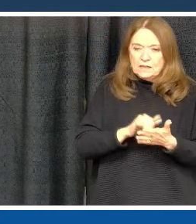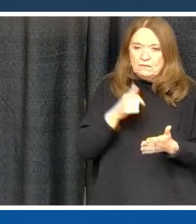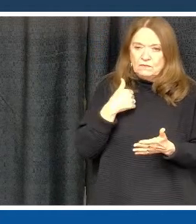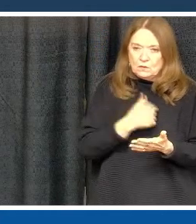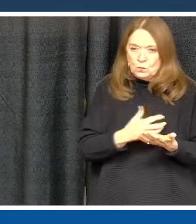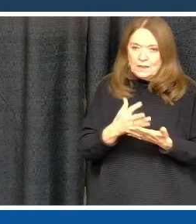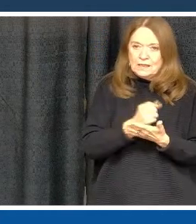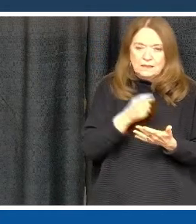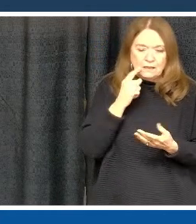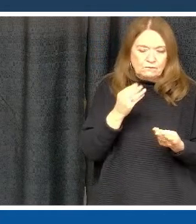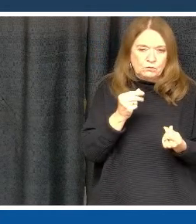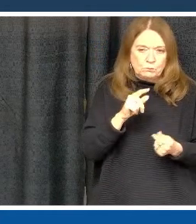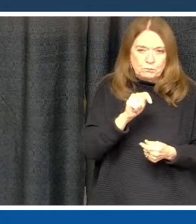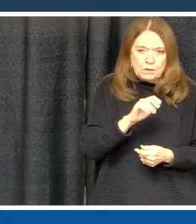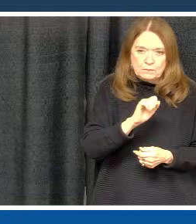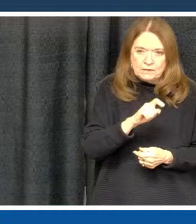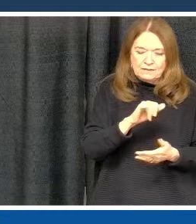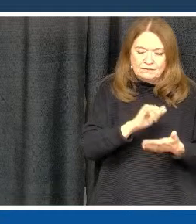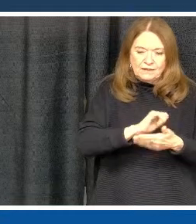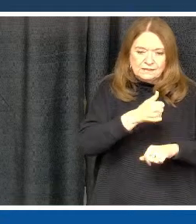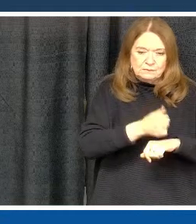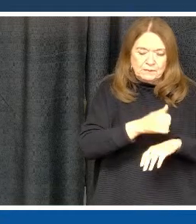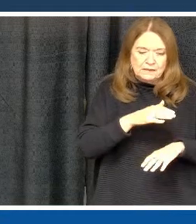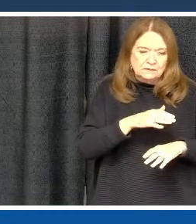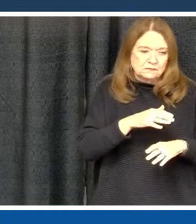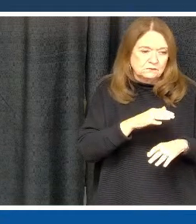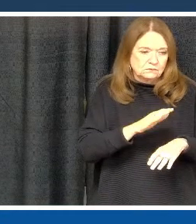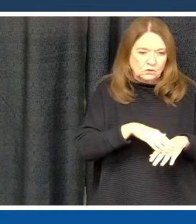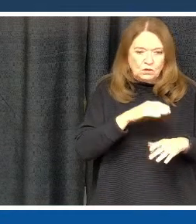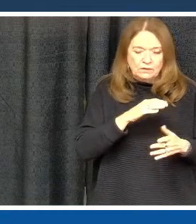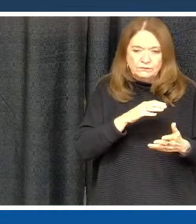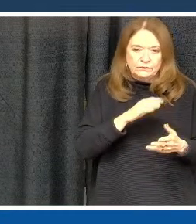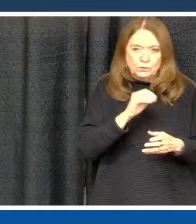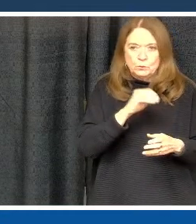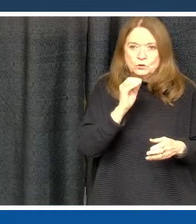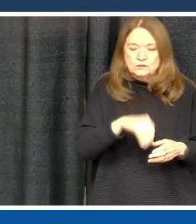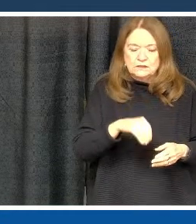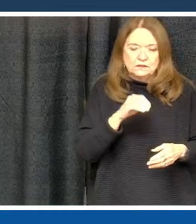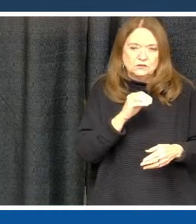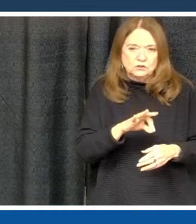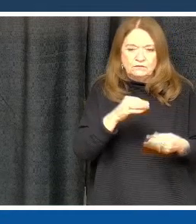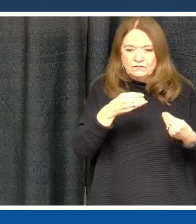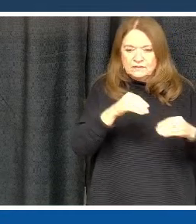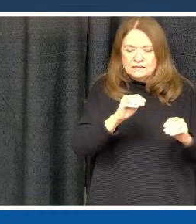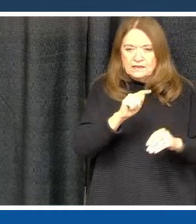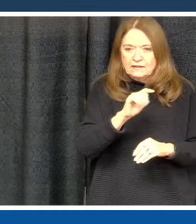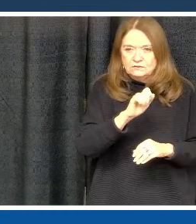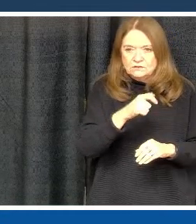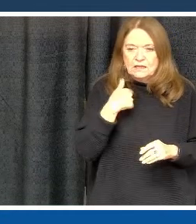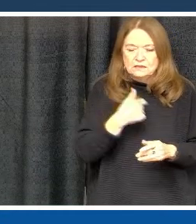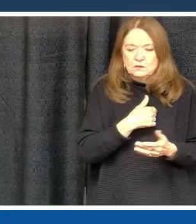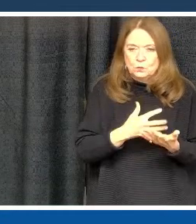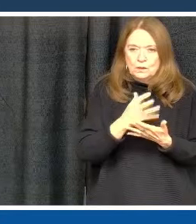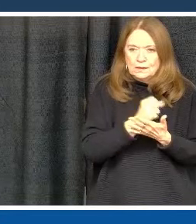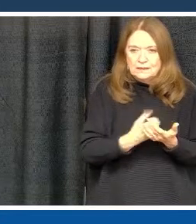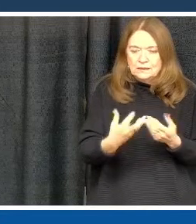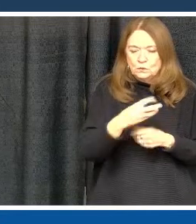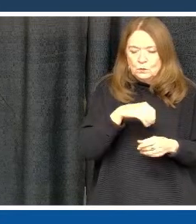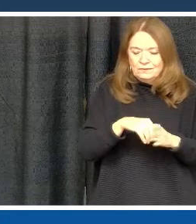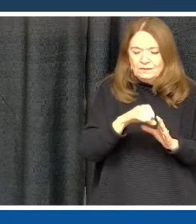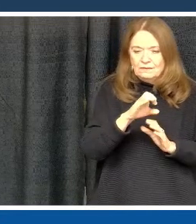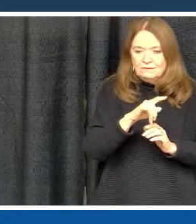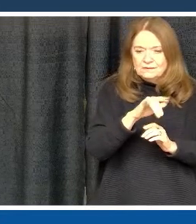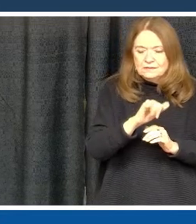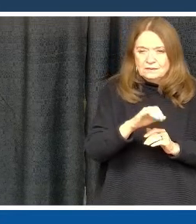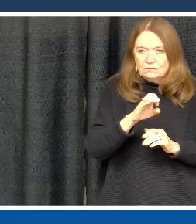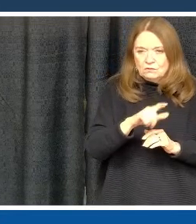collect for property tax. That's actually based off of, it's a percentage of the sales tax that we collect within the city of